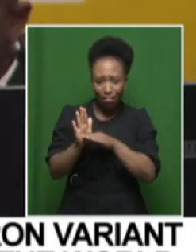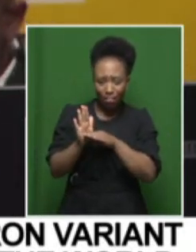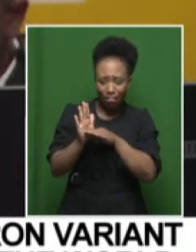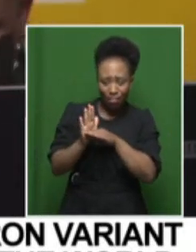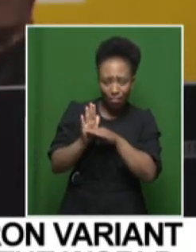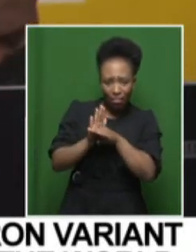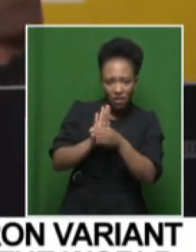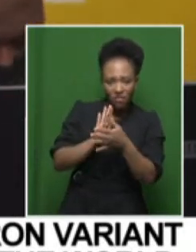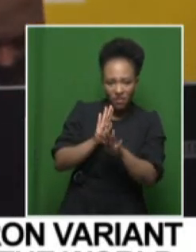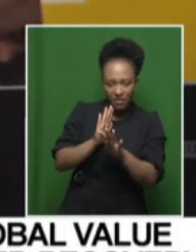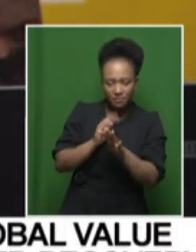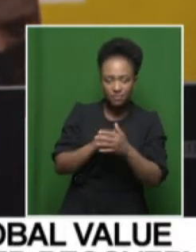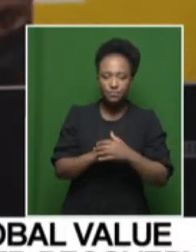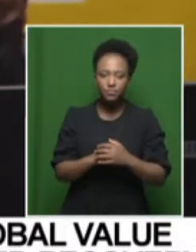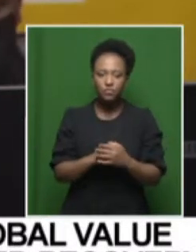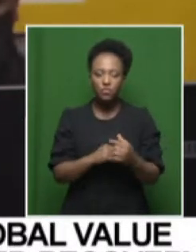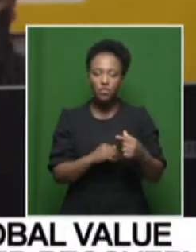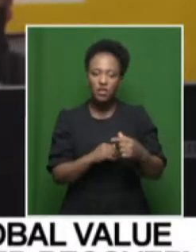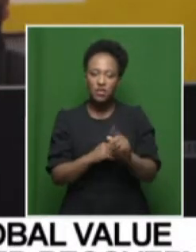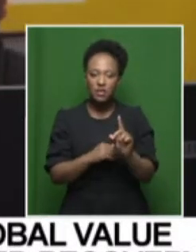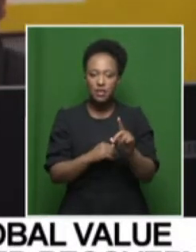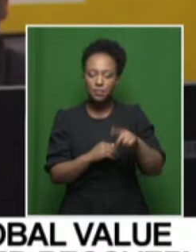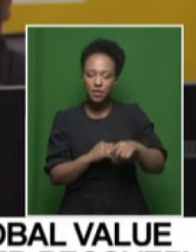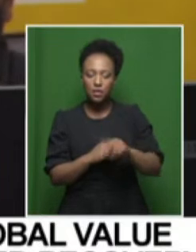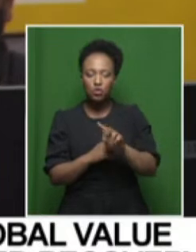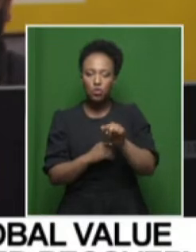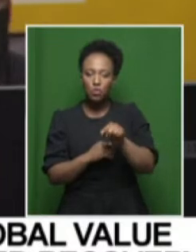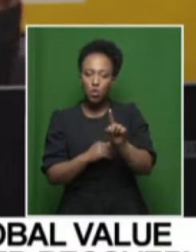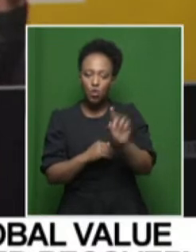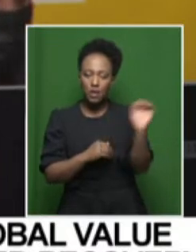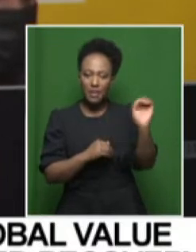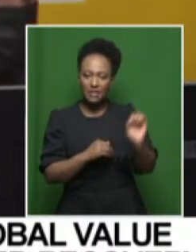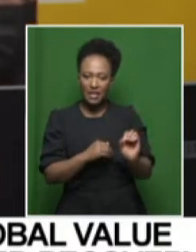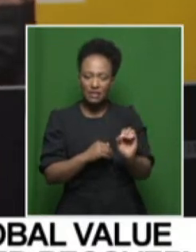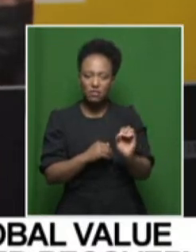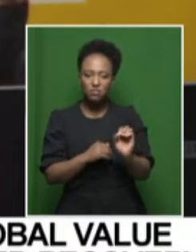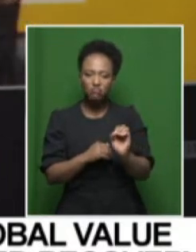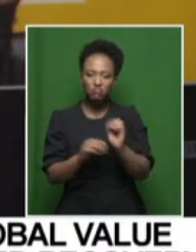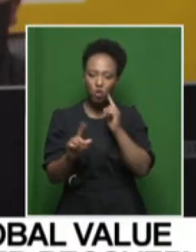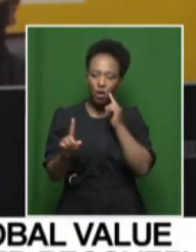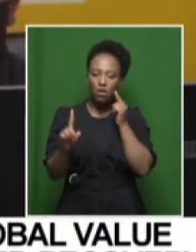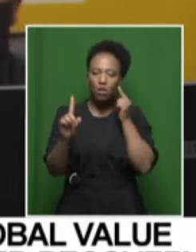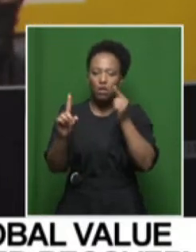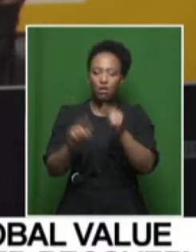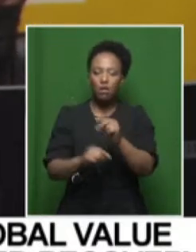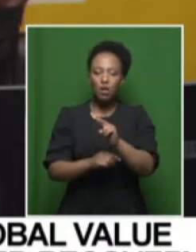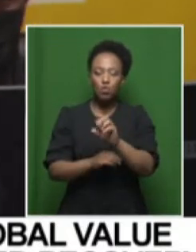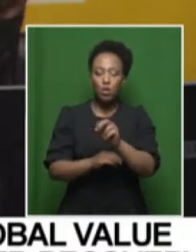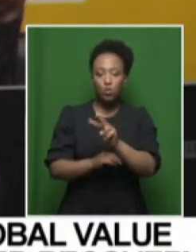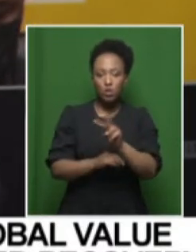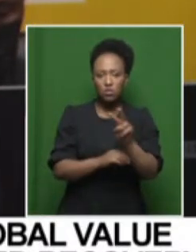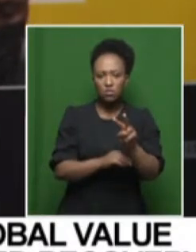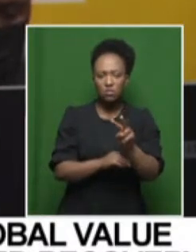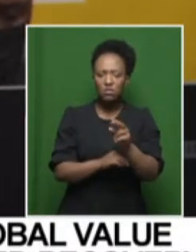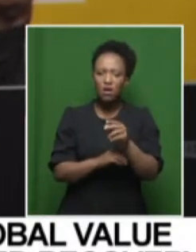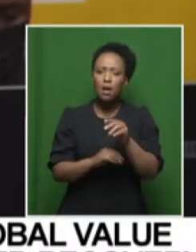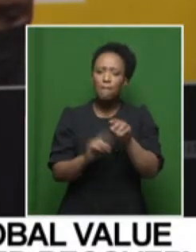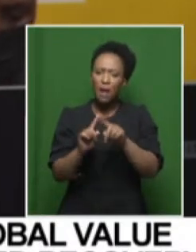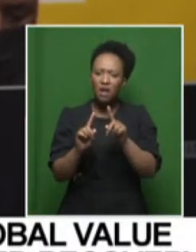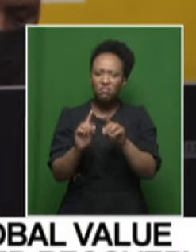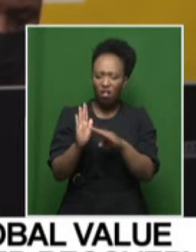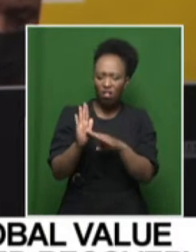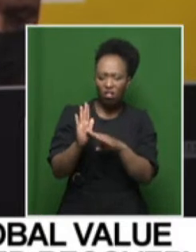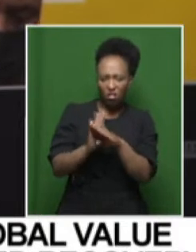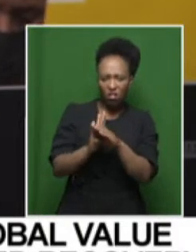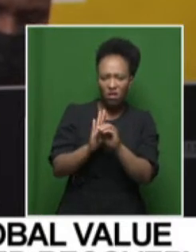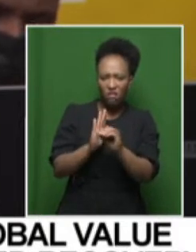growth of 2.1% is projected for the 2022, which is an upward revision from what we